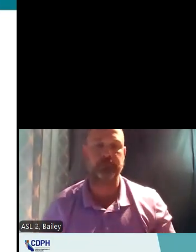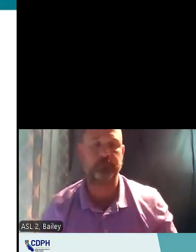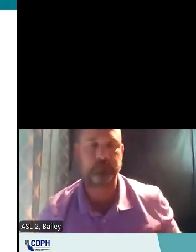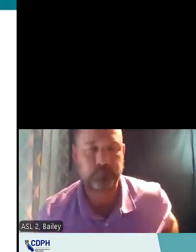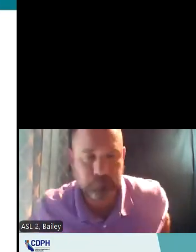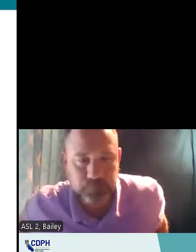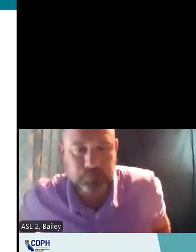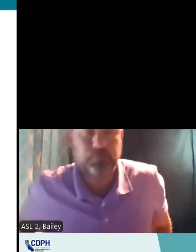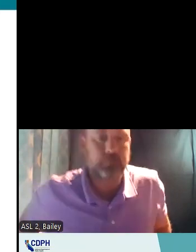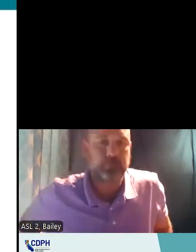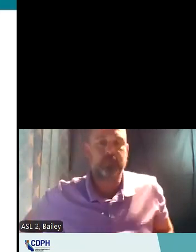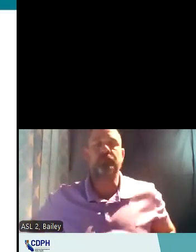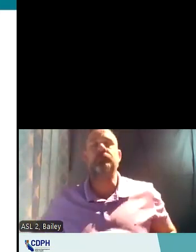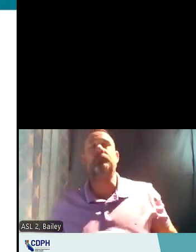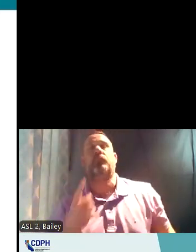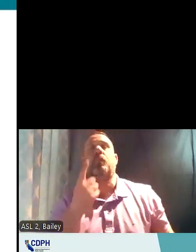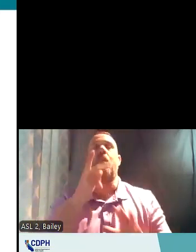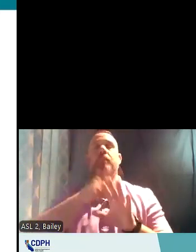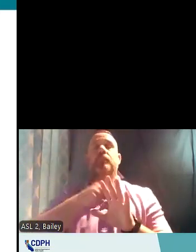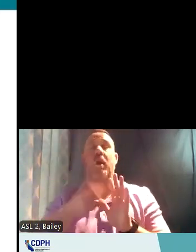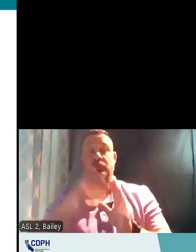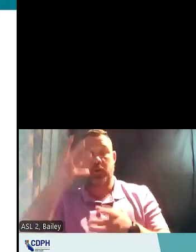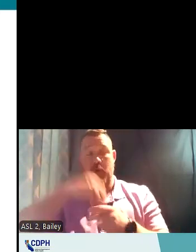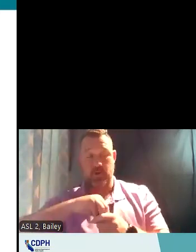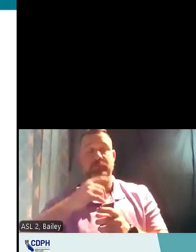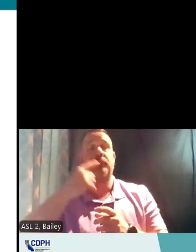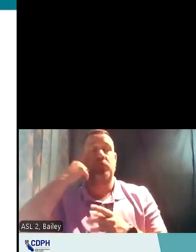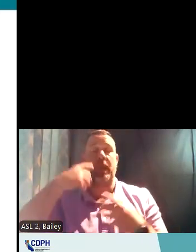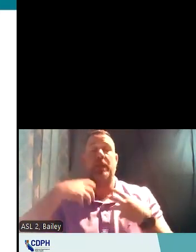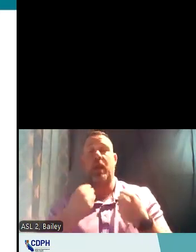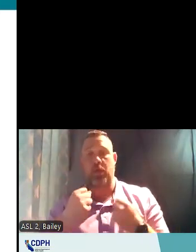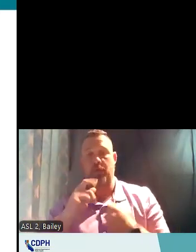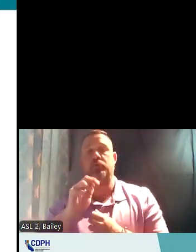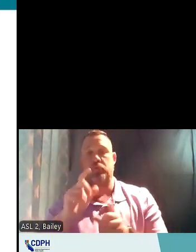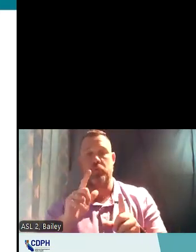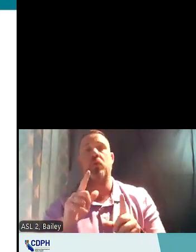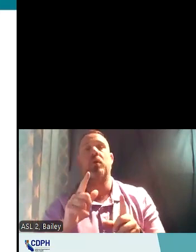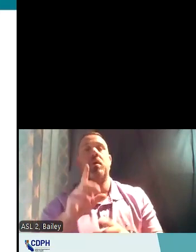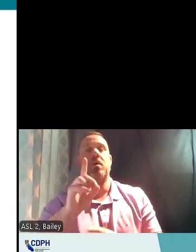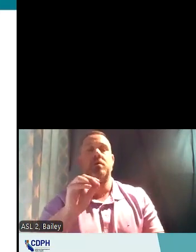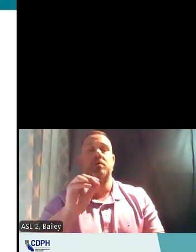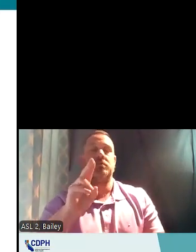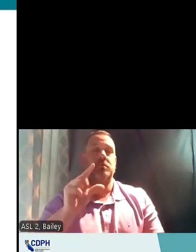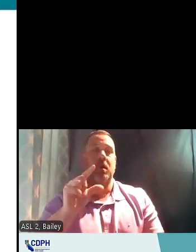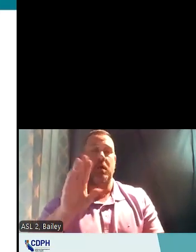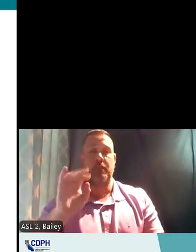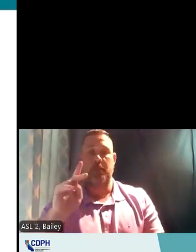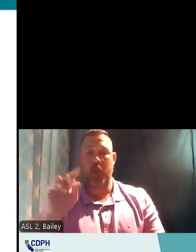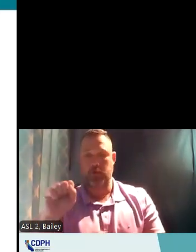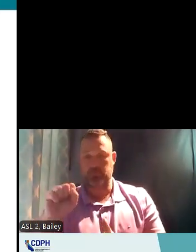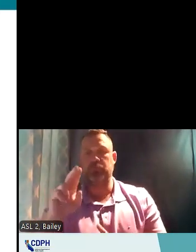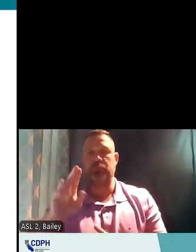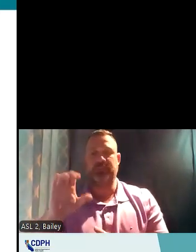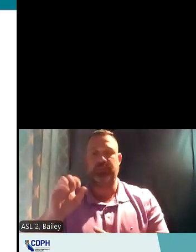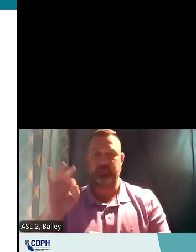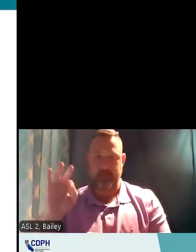So one of the projects that is part of this initiative is the Brain Health Toolkit led by Dr. Deb Barnes from UCSF. Initially,